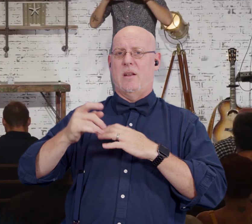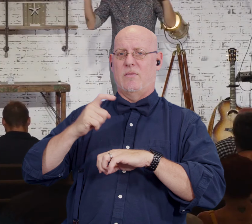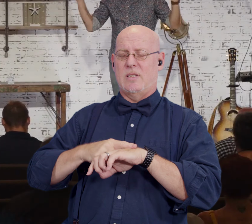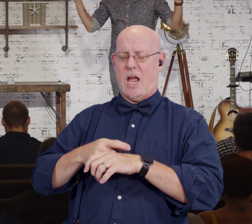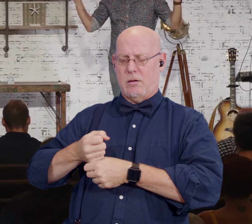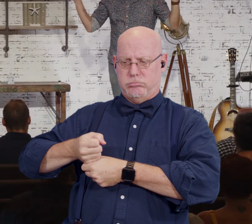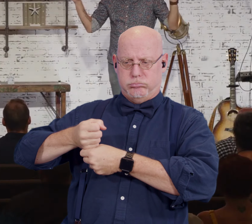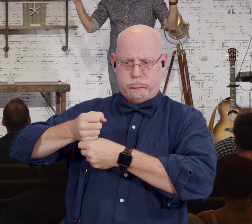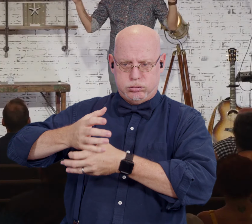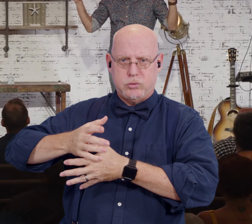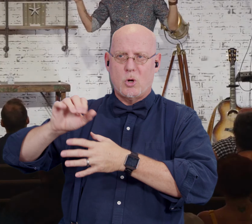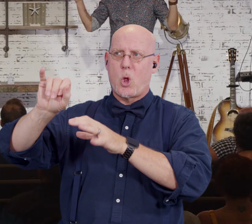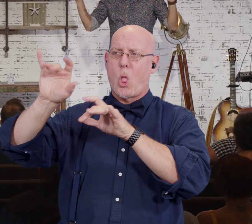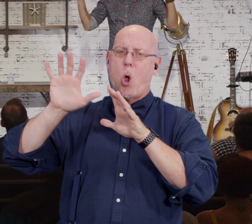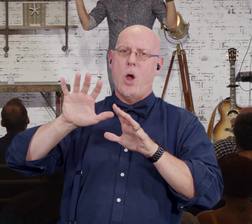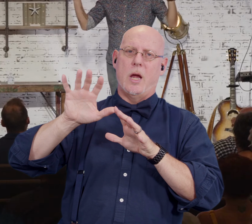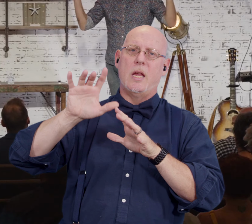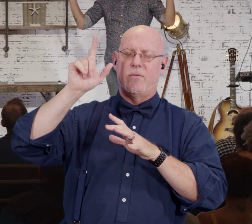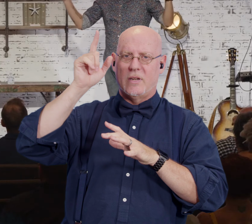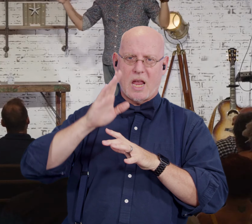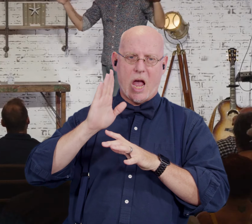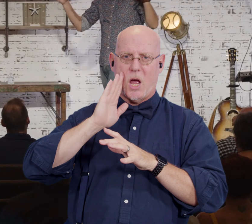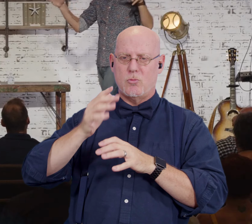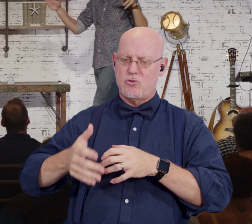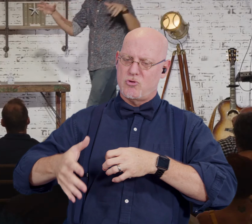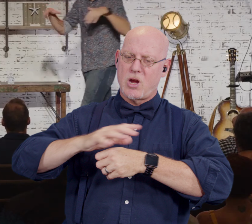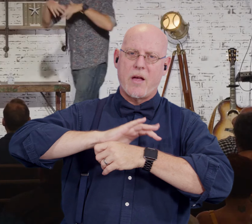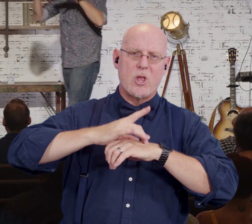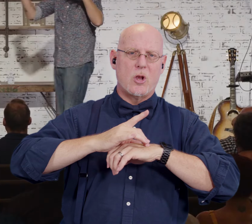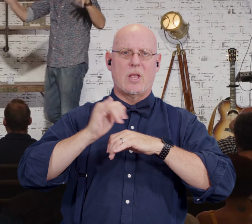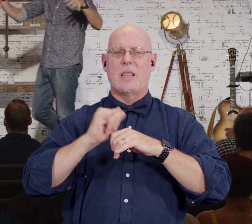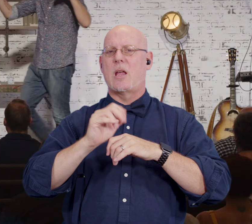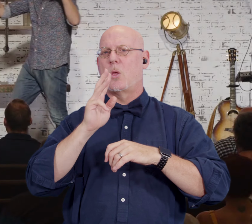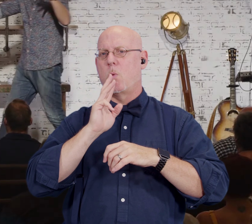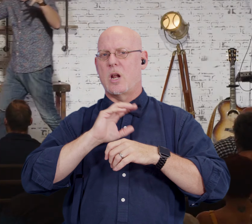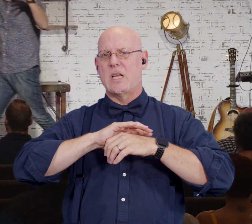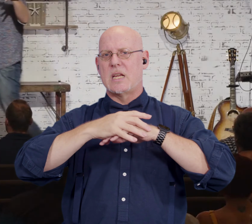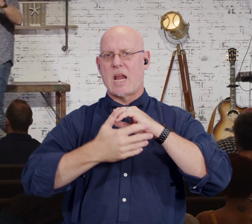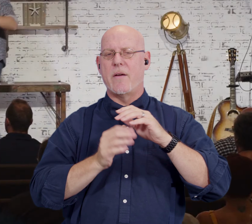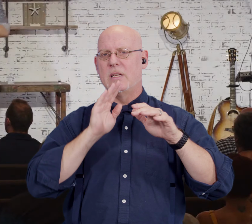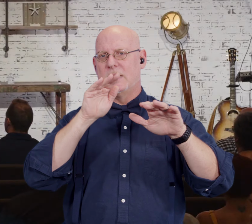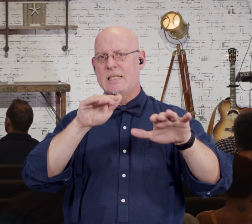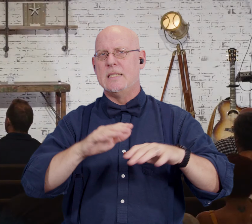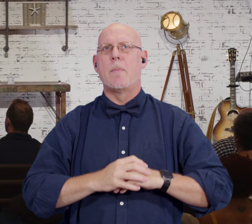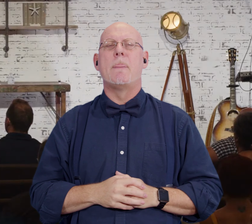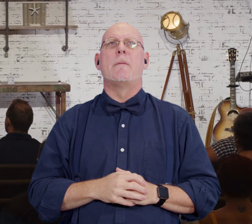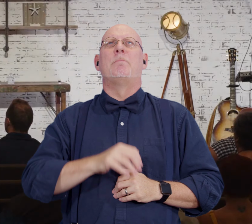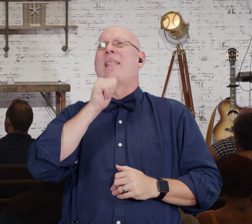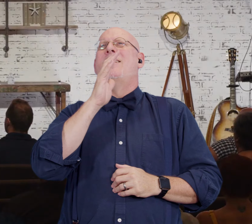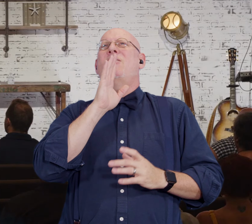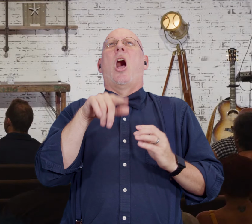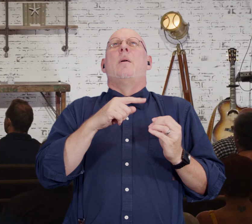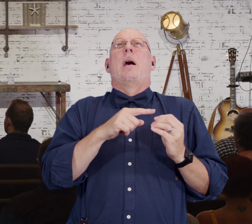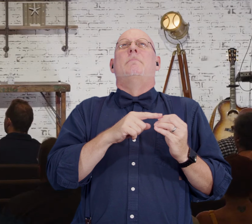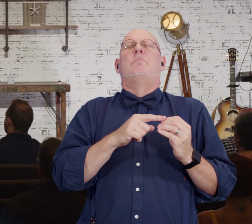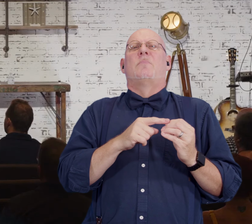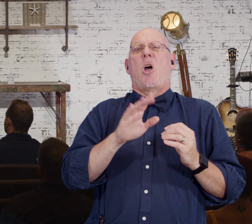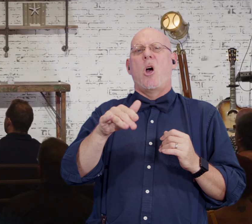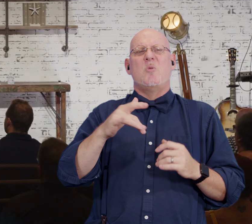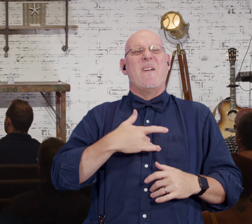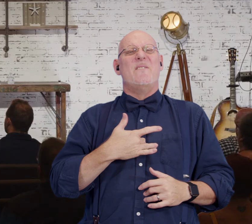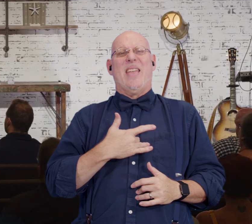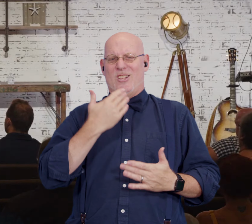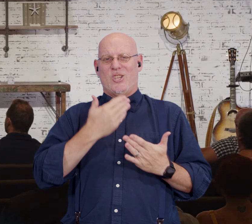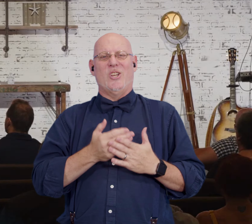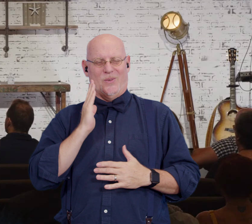and unleash glory. The glory of God will cover the earth like the waters cover the seas. It's not just talking about, hey, you're